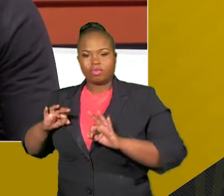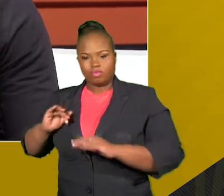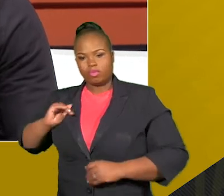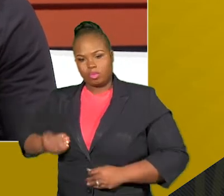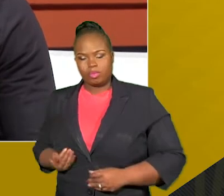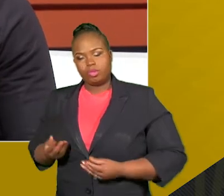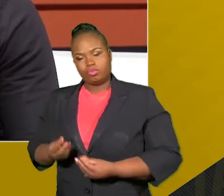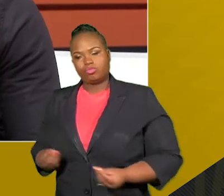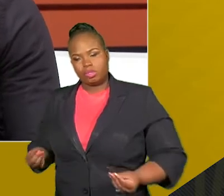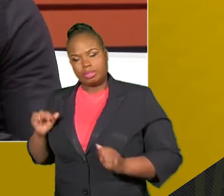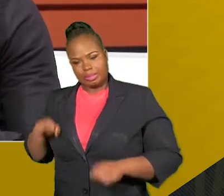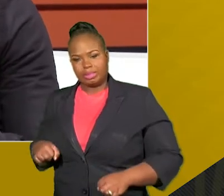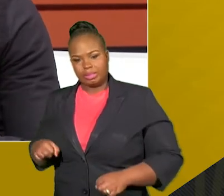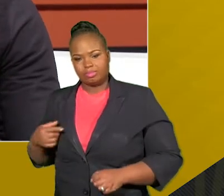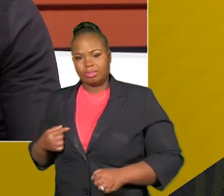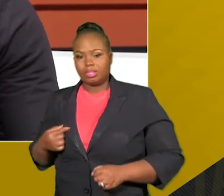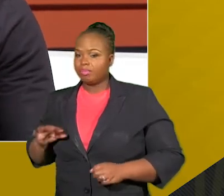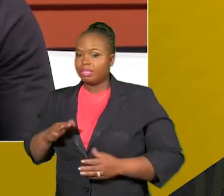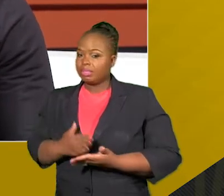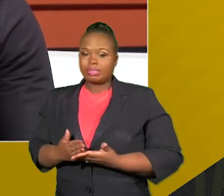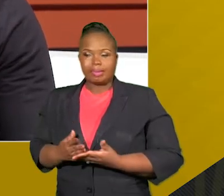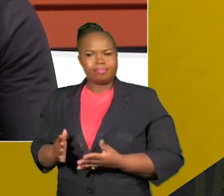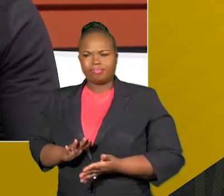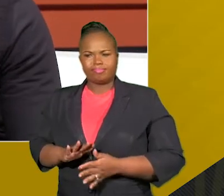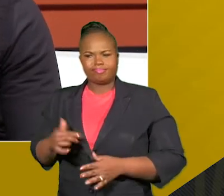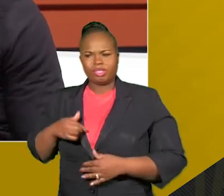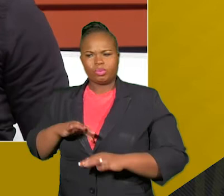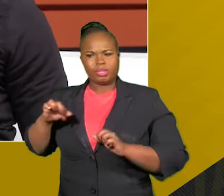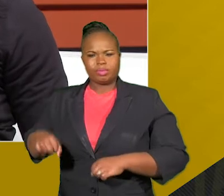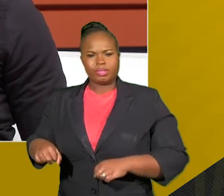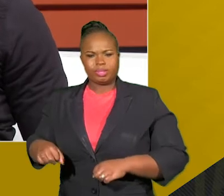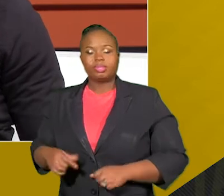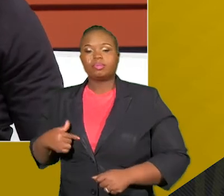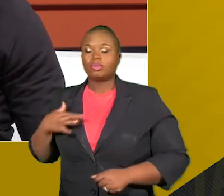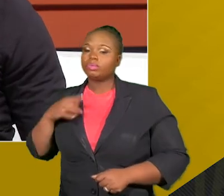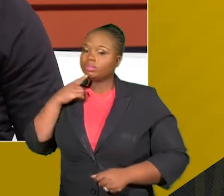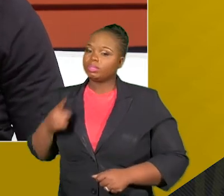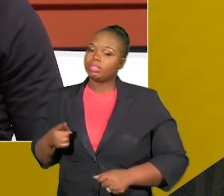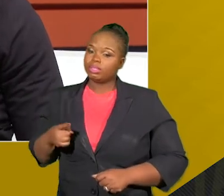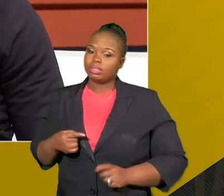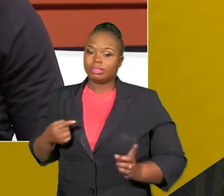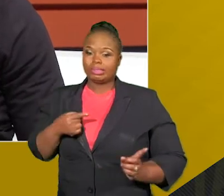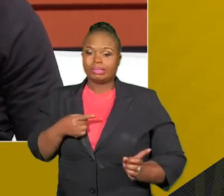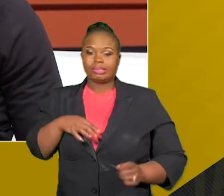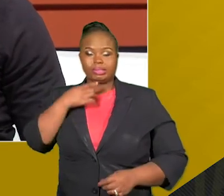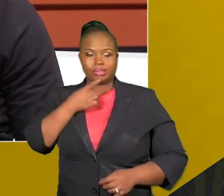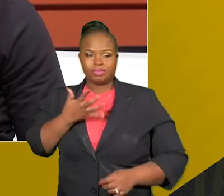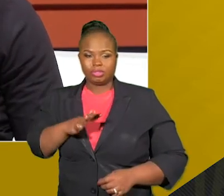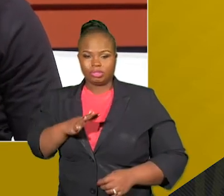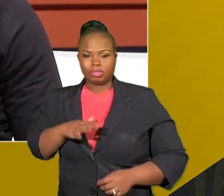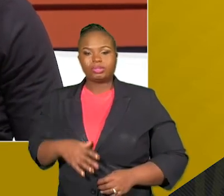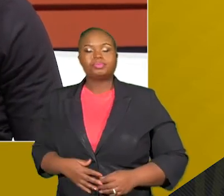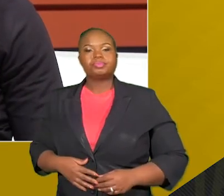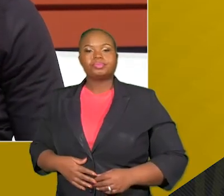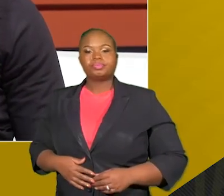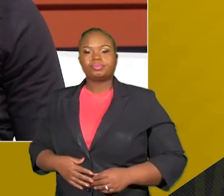and children, I am for it. Although I don't agree with some of the things and that they say. But what I want to say is allude to what my learned colleague